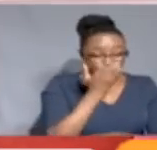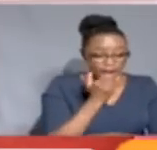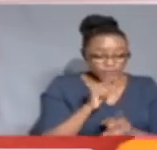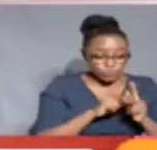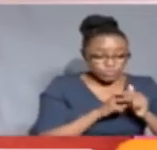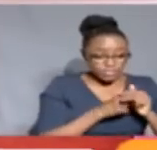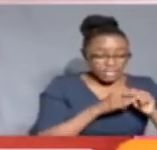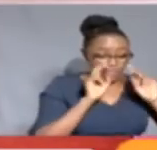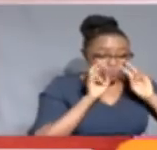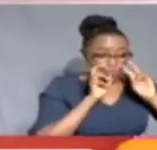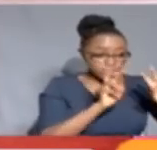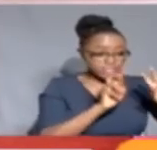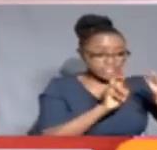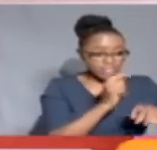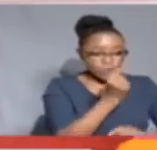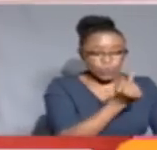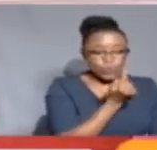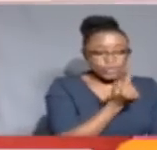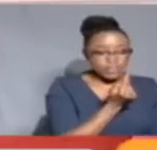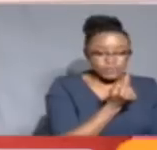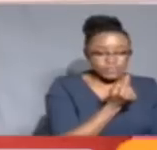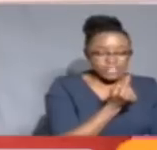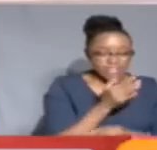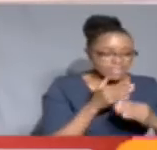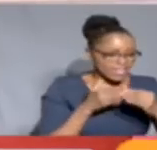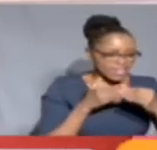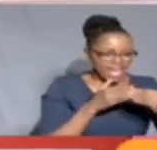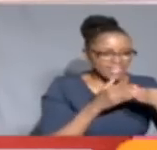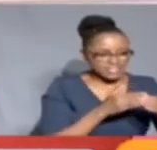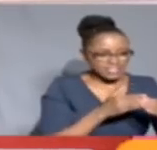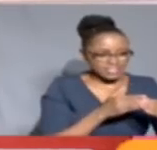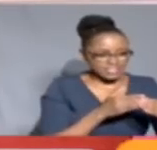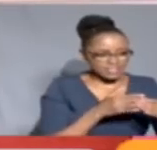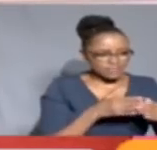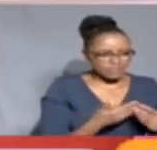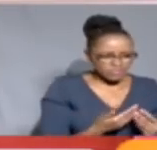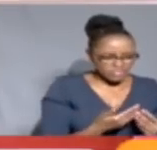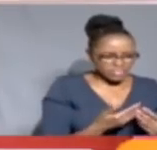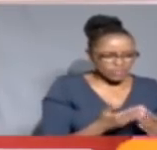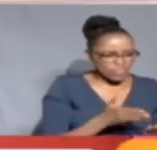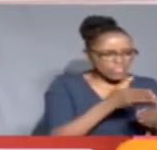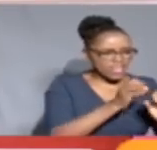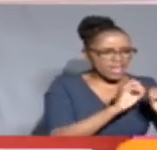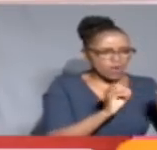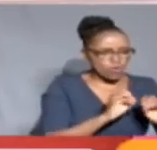realize it's just that the guidance that was around him wasn't there.